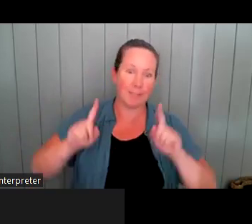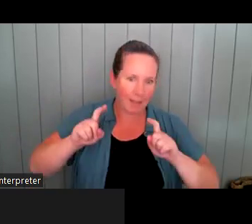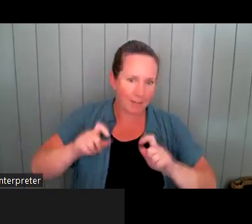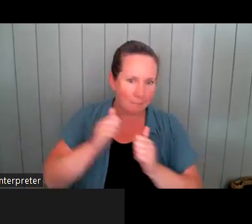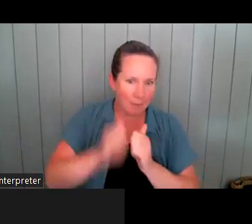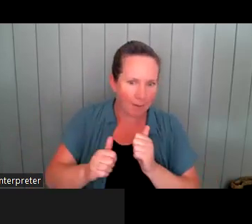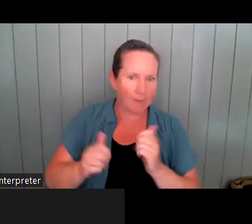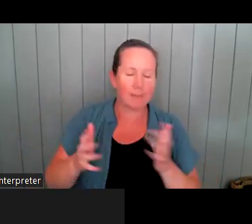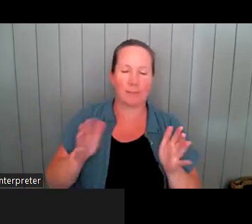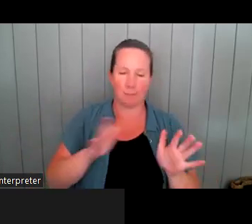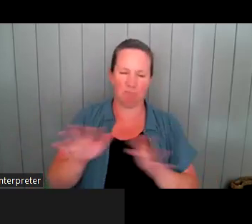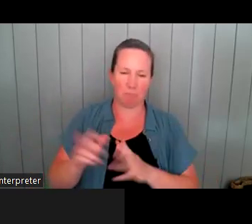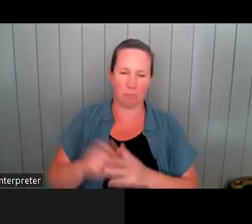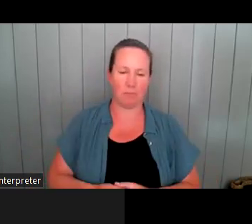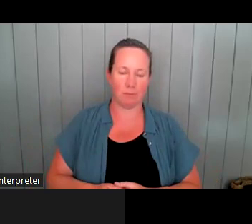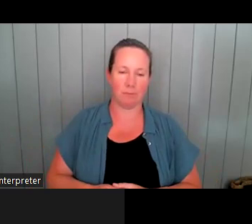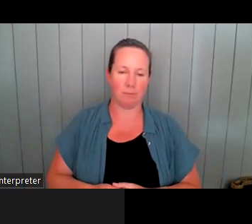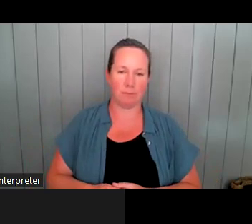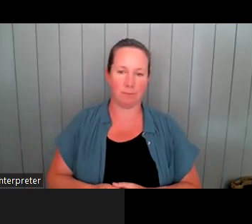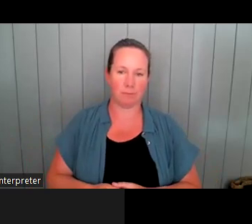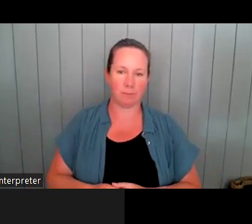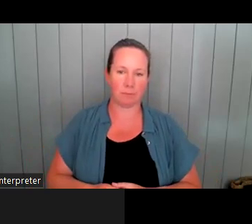let's see,